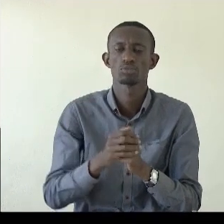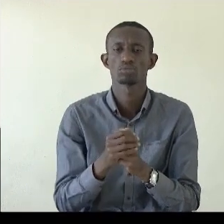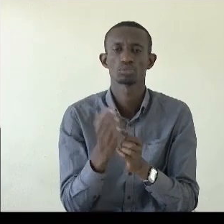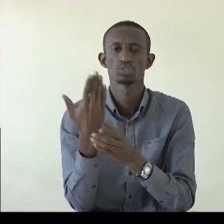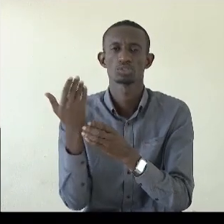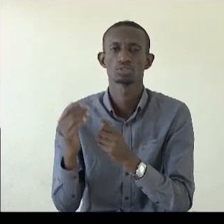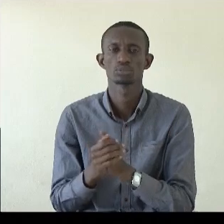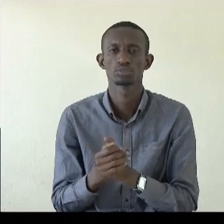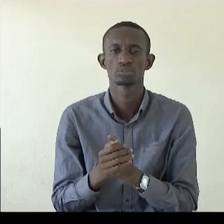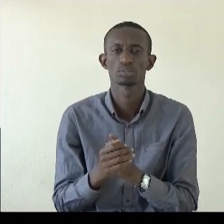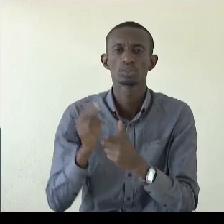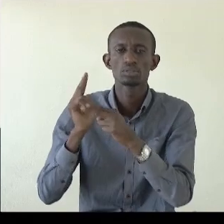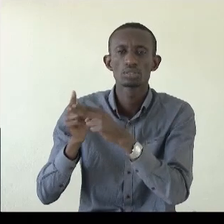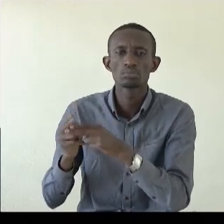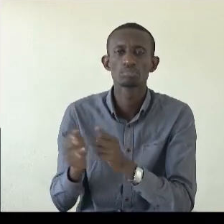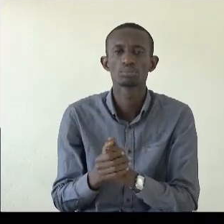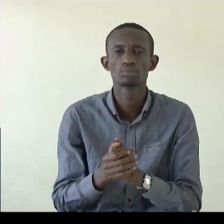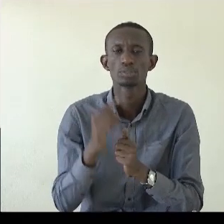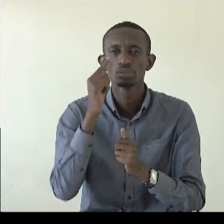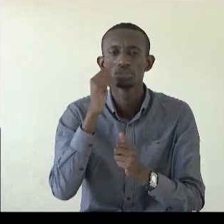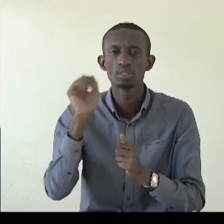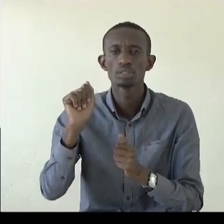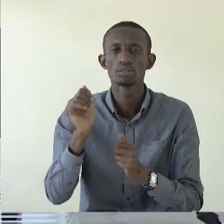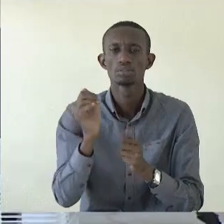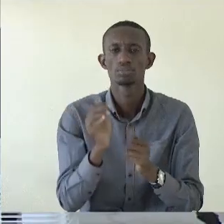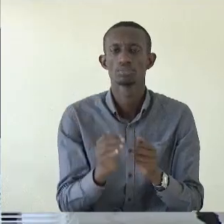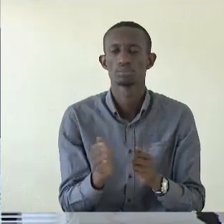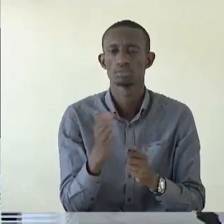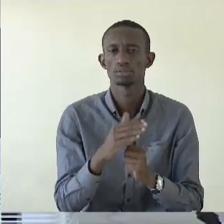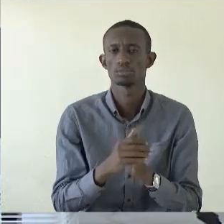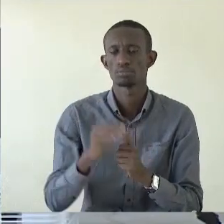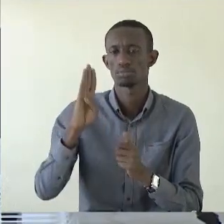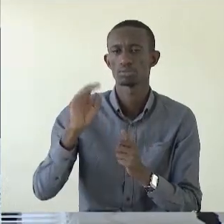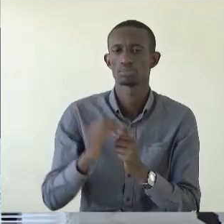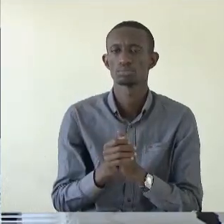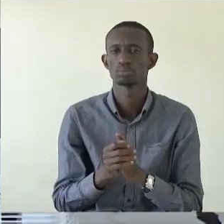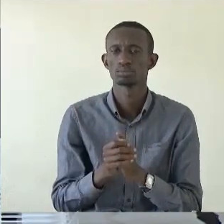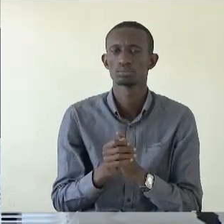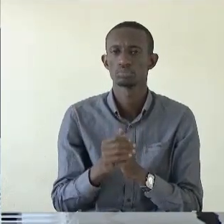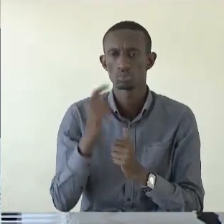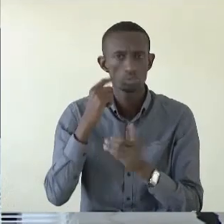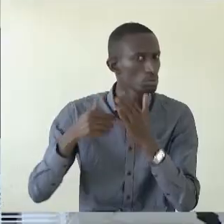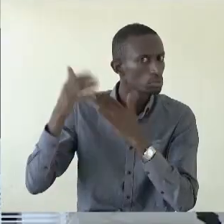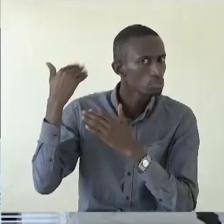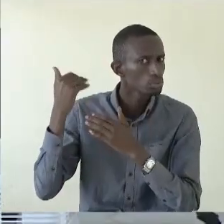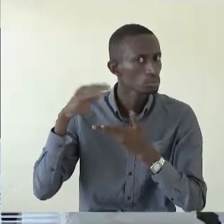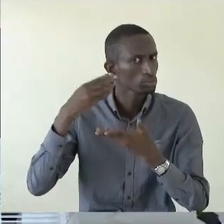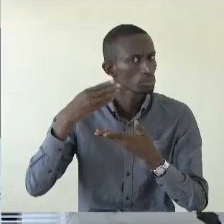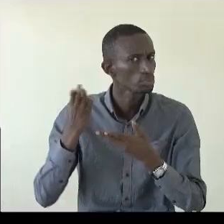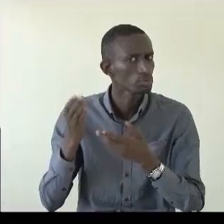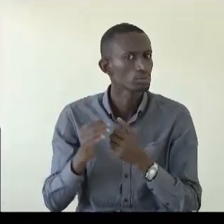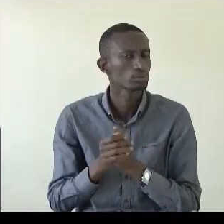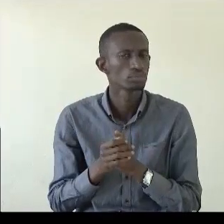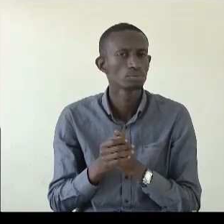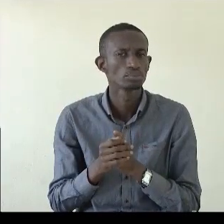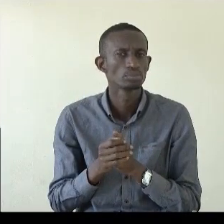is commonly coming back because we had finished this in in the previous lessons. So that's why the